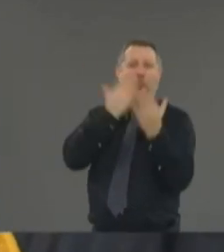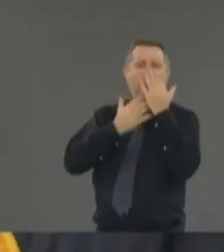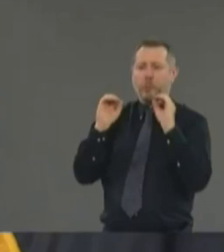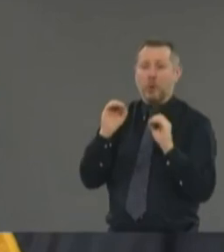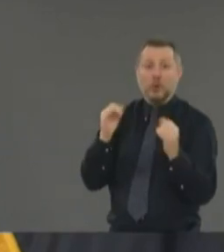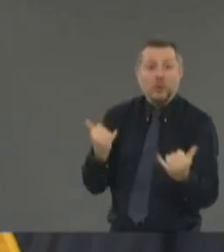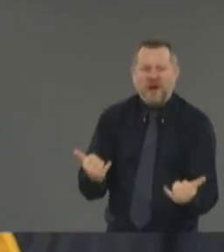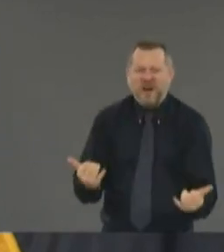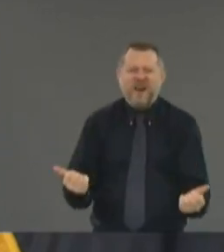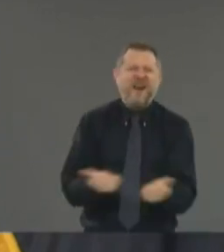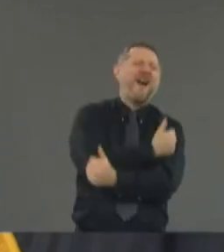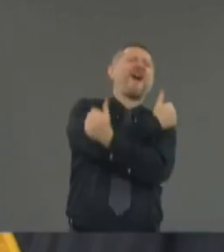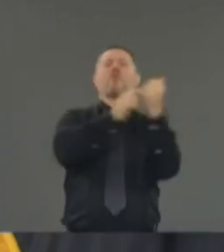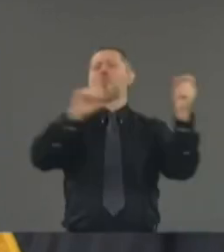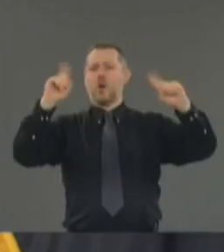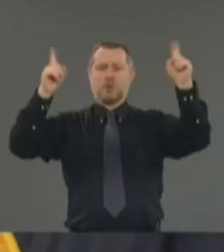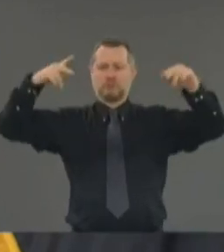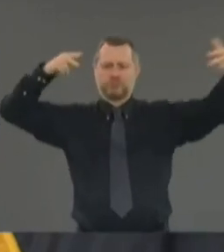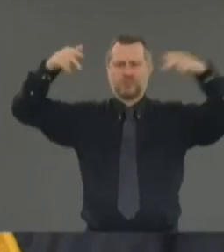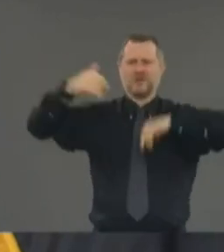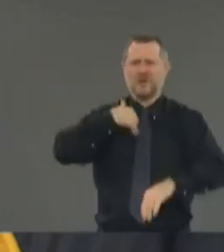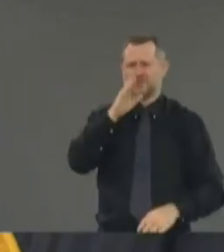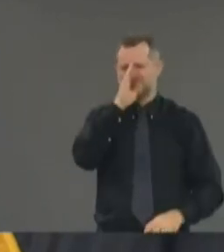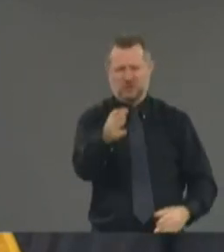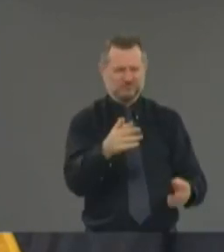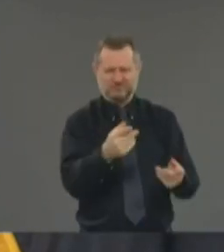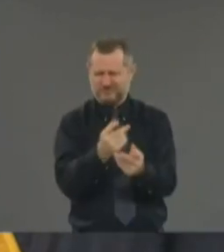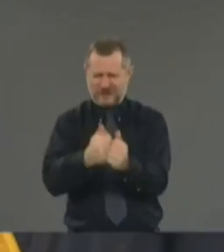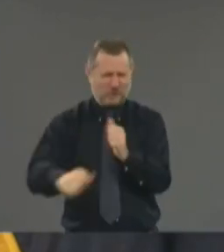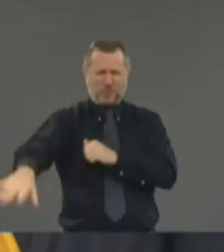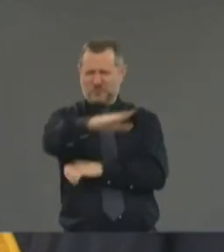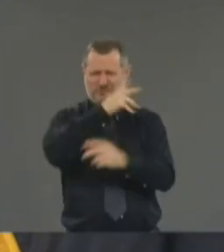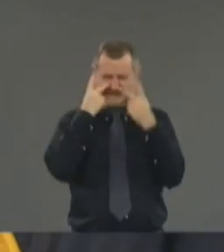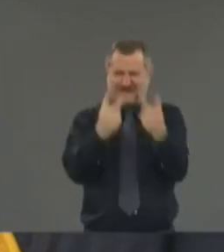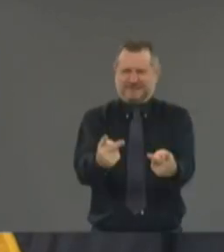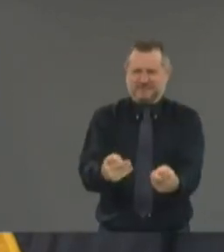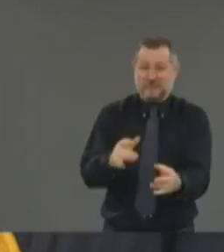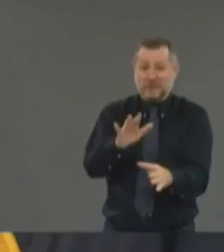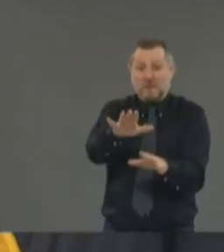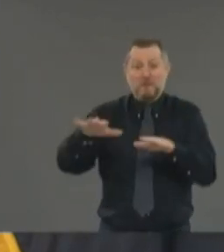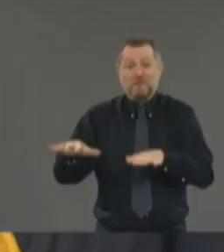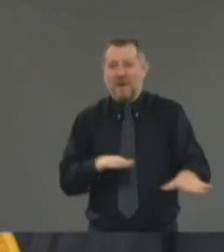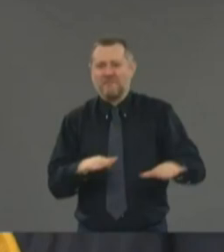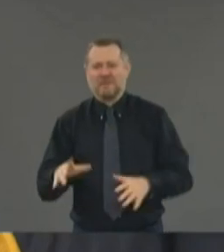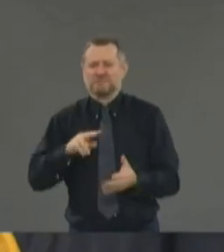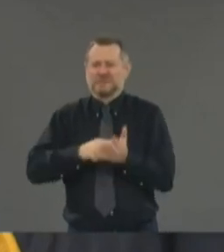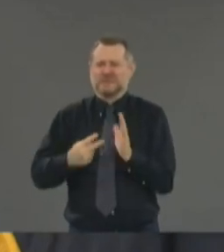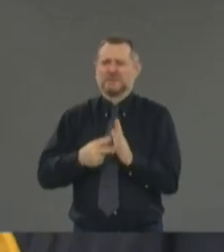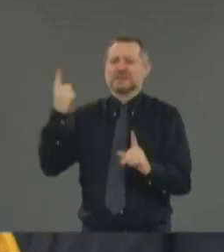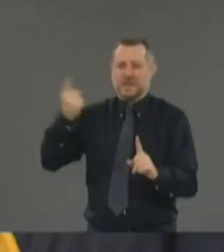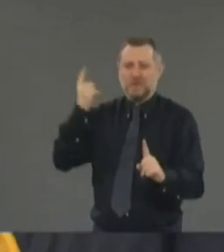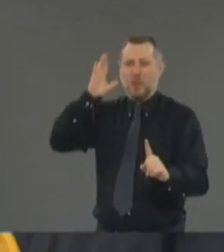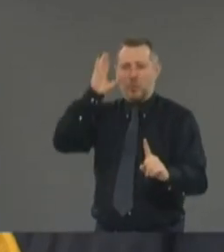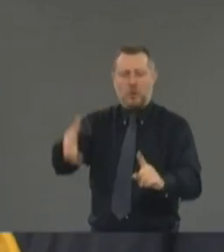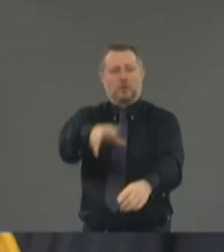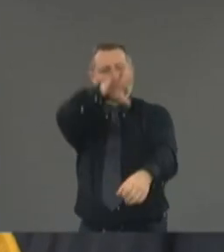conversations directly with them. What you are doing is going to be on videotape tonight.